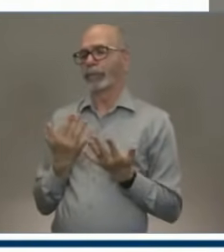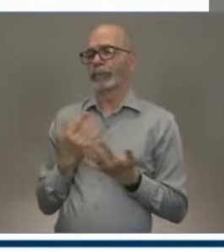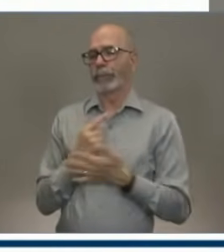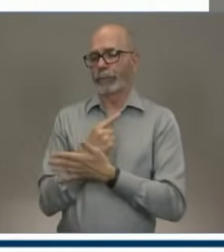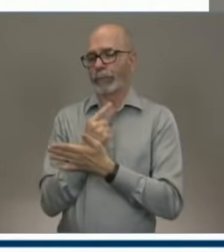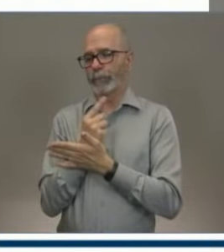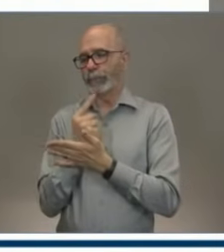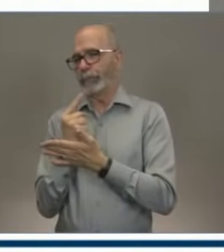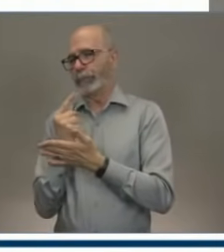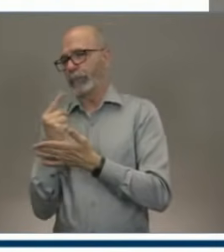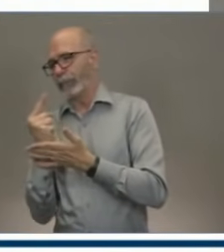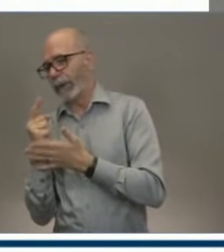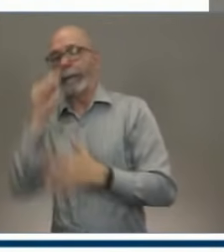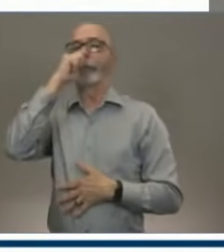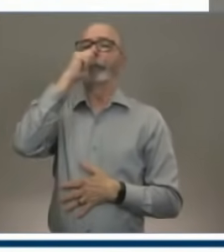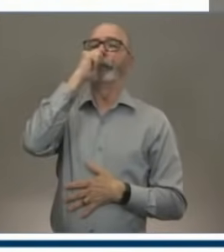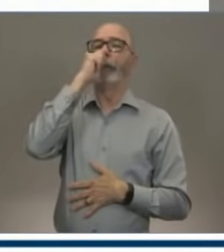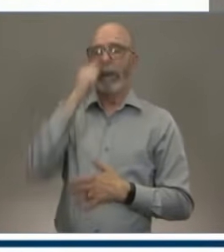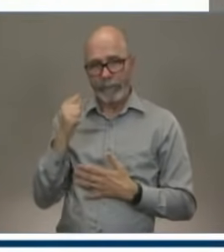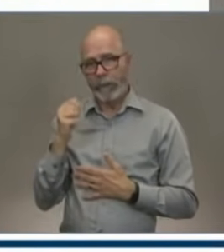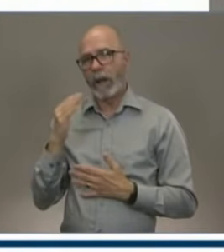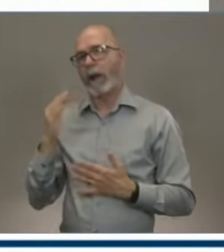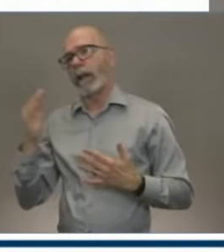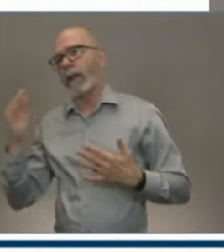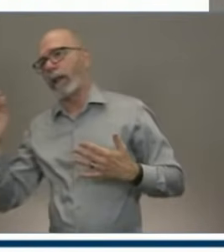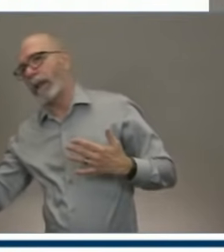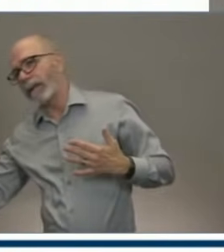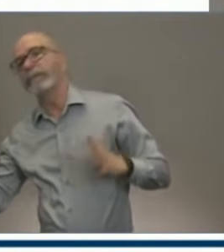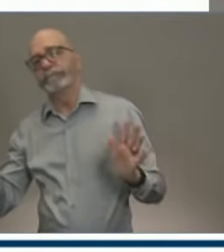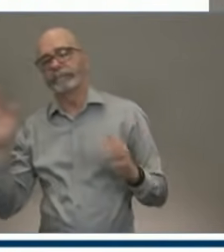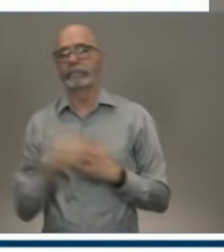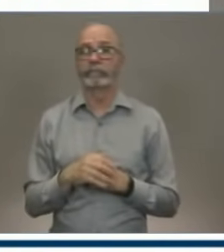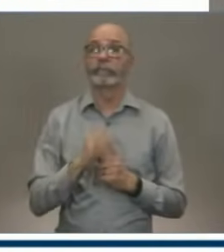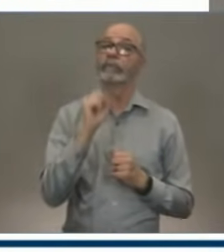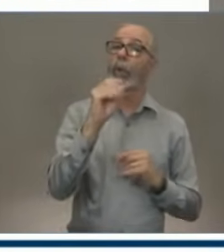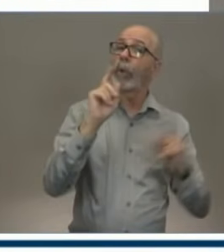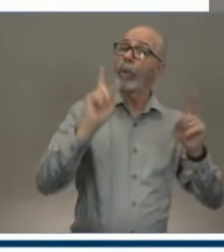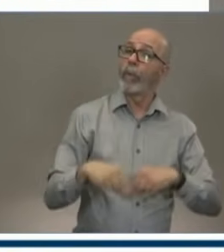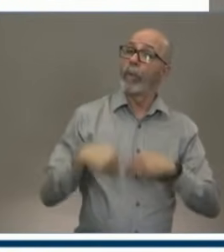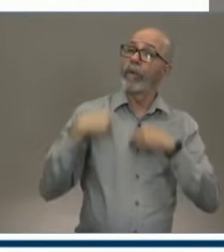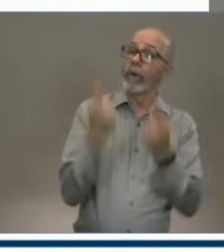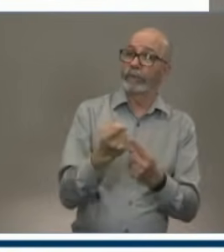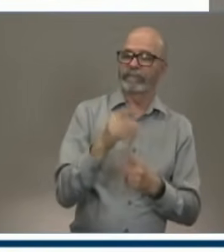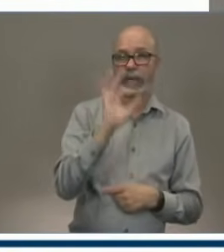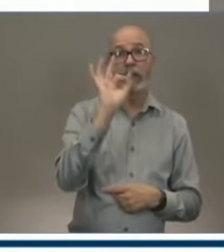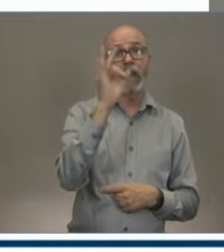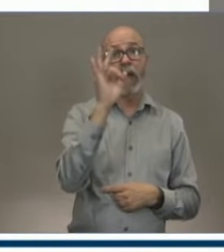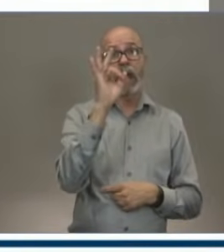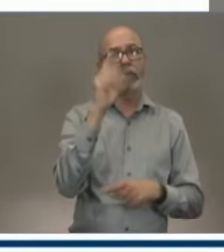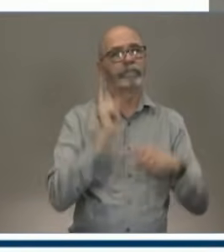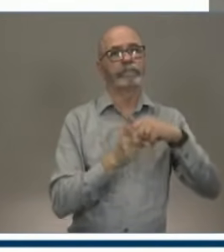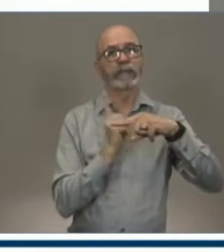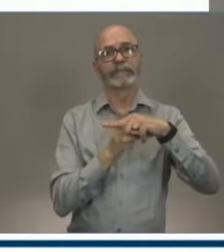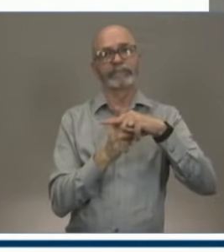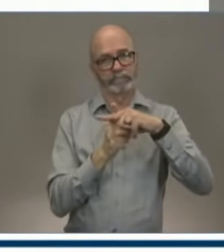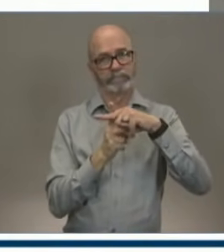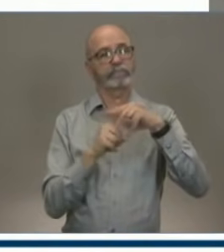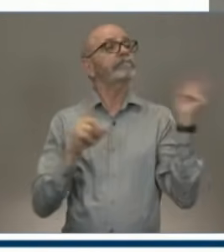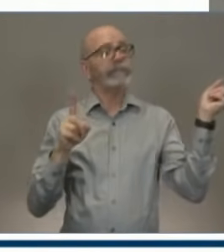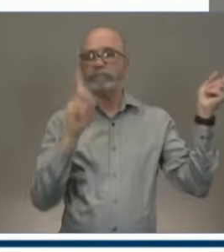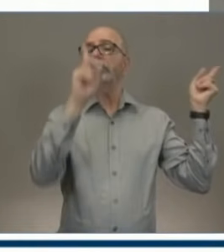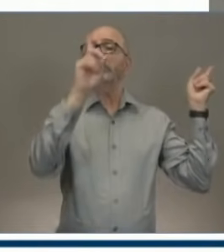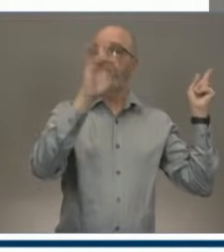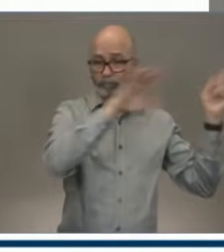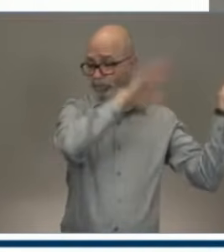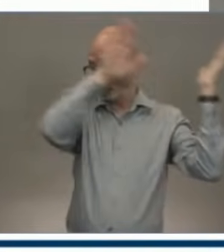9 positive cases, and all of those cases were doing what they're supposed to do. They came, they self-isolated,